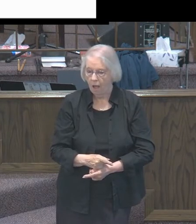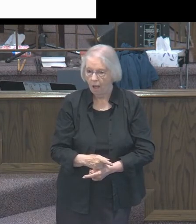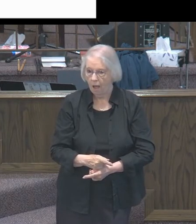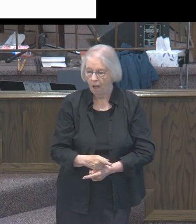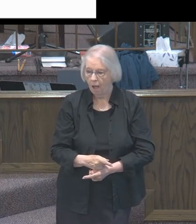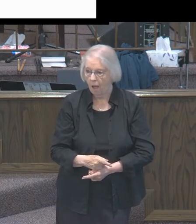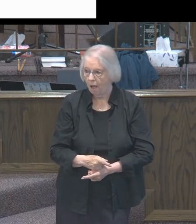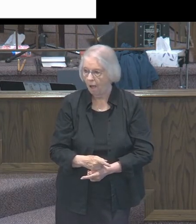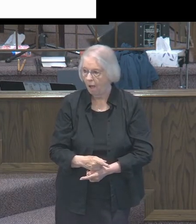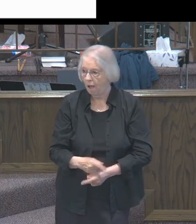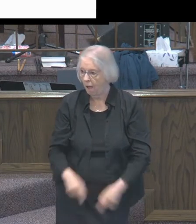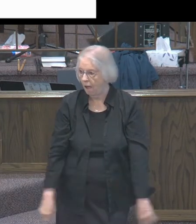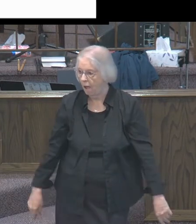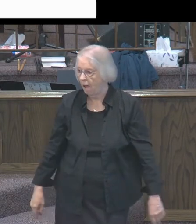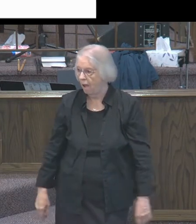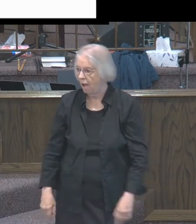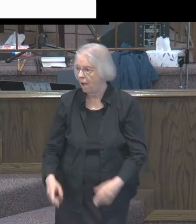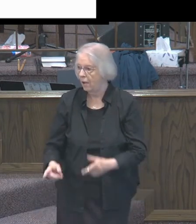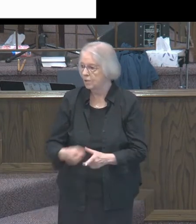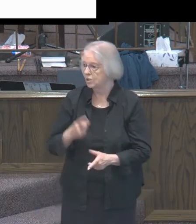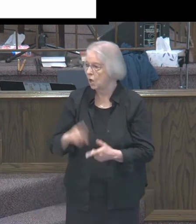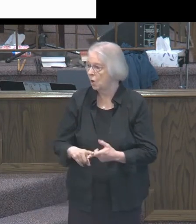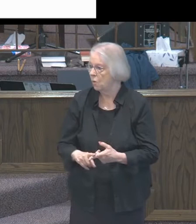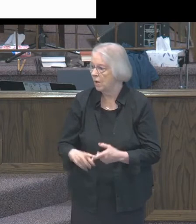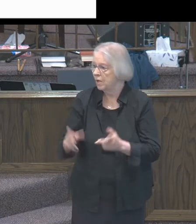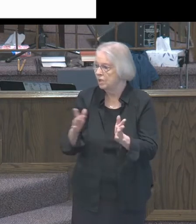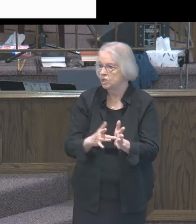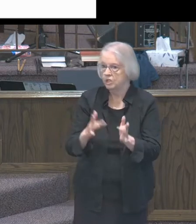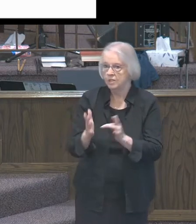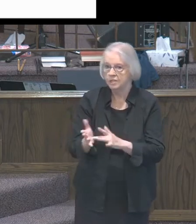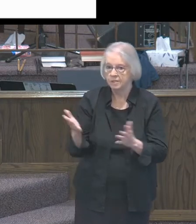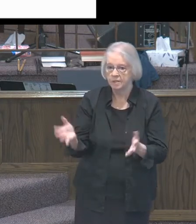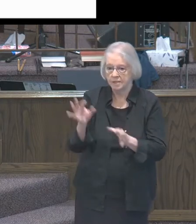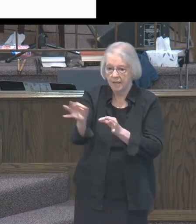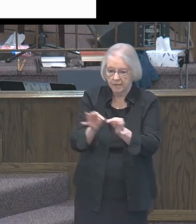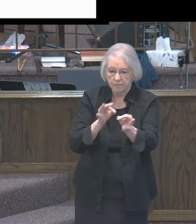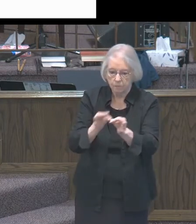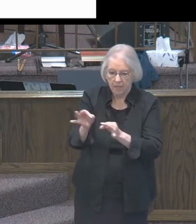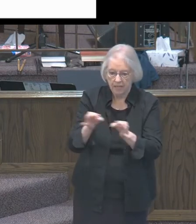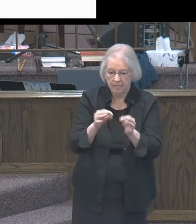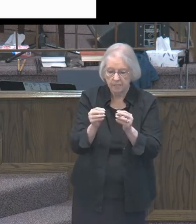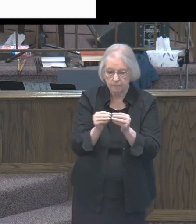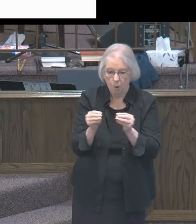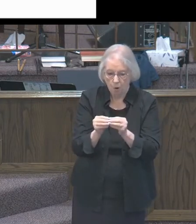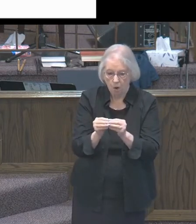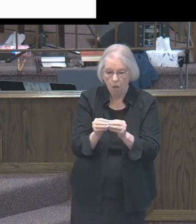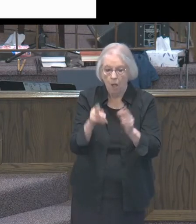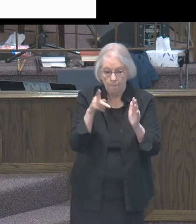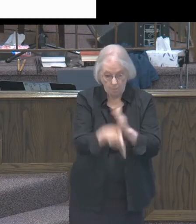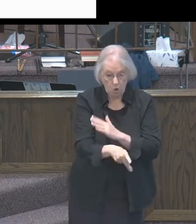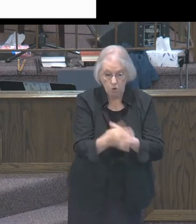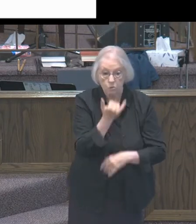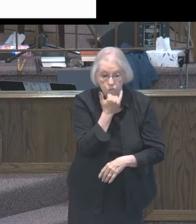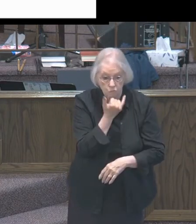things in verse 22 that kind of flesh that out. Whoever says to his brother,